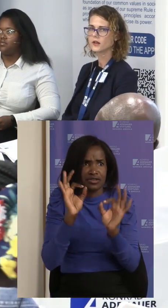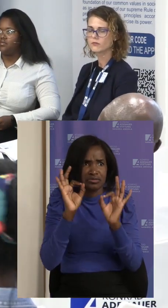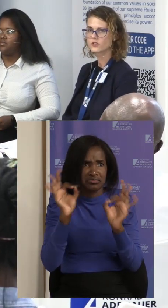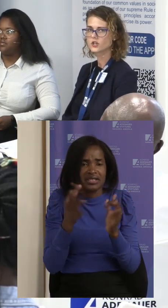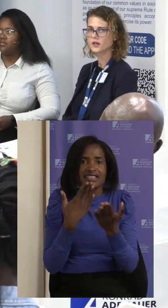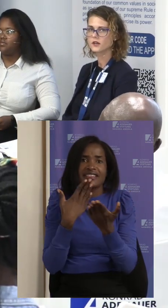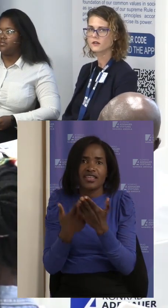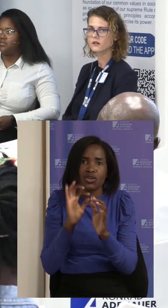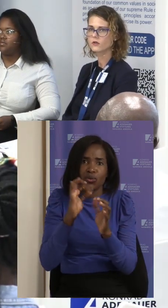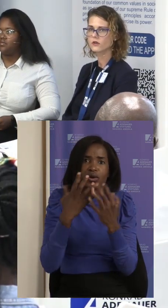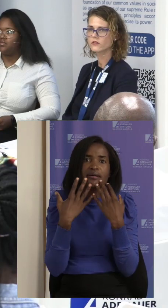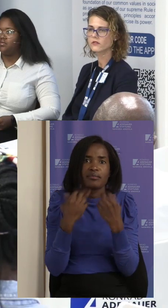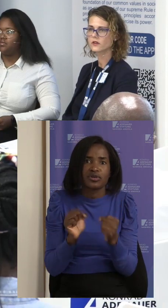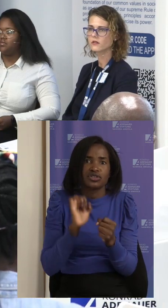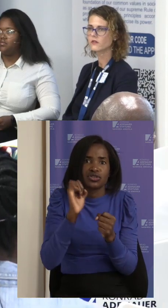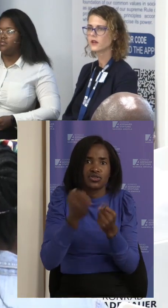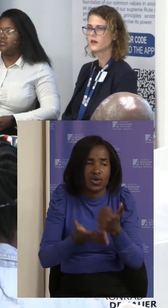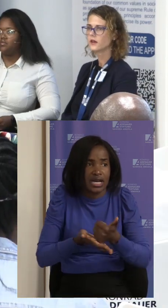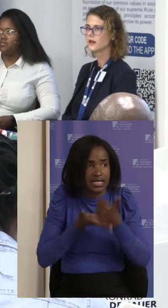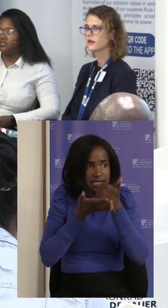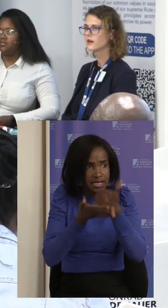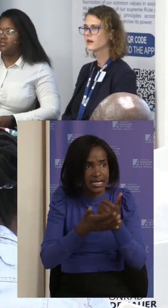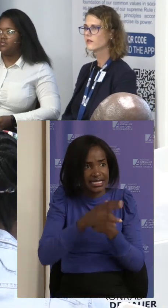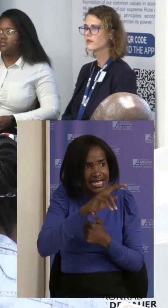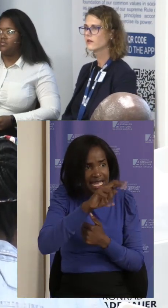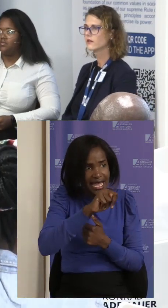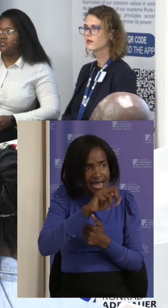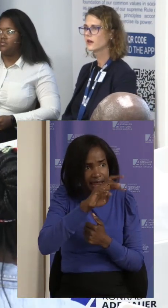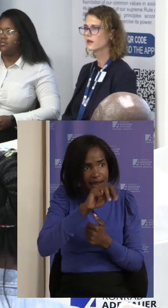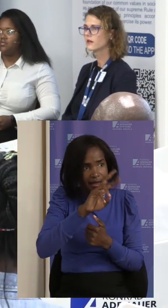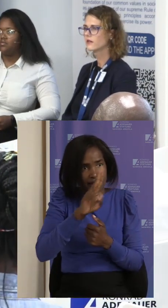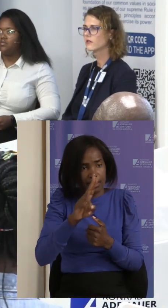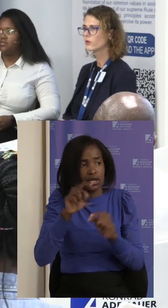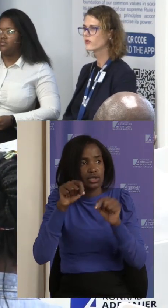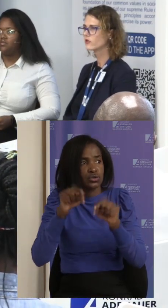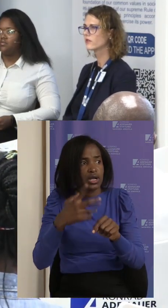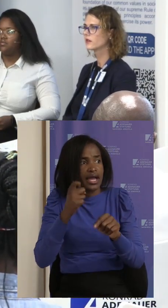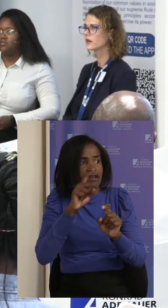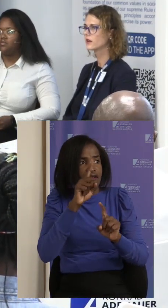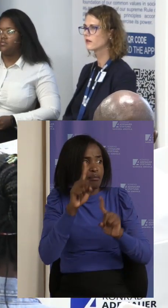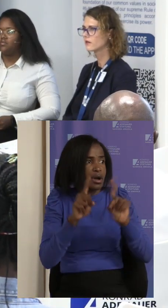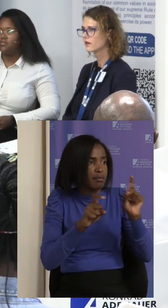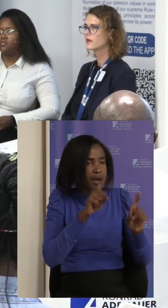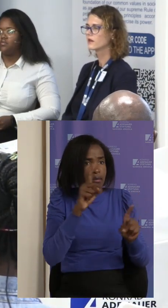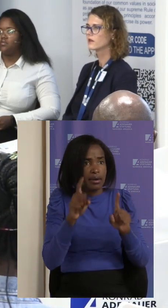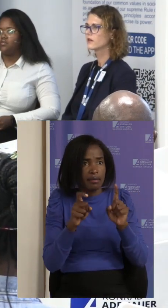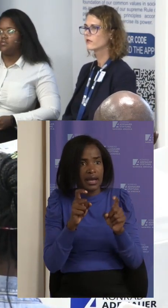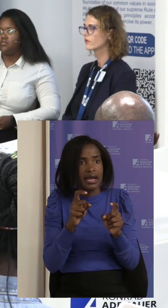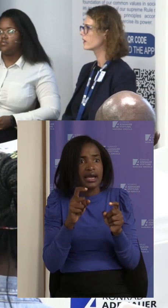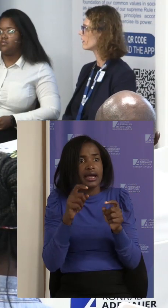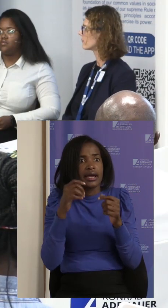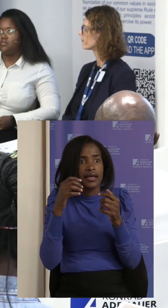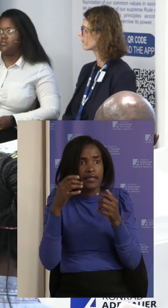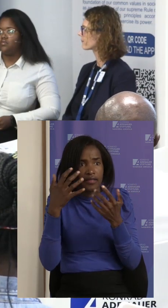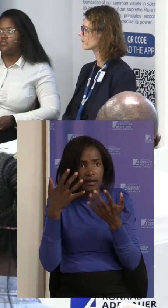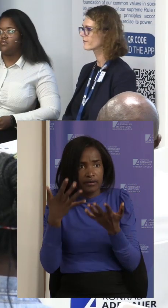really appreciate your assistance. Let us take some questions and then take it from there.